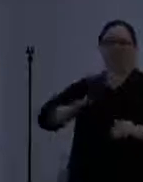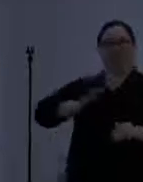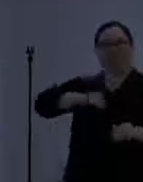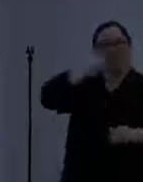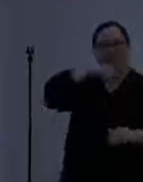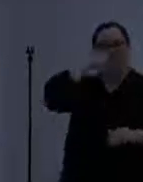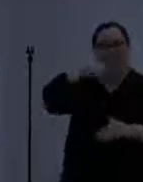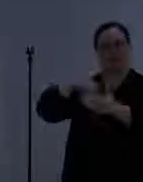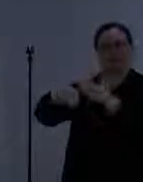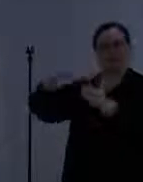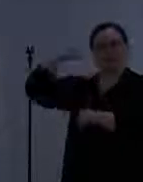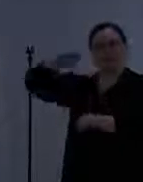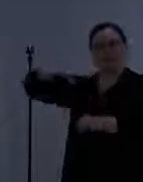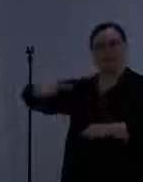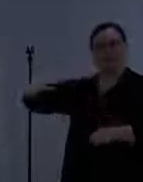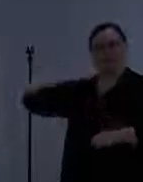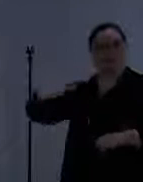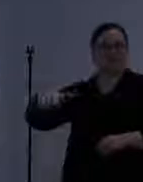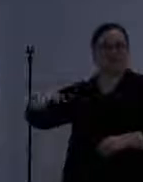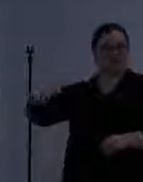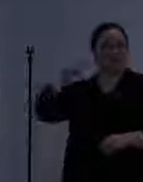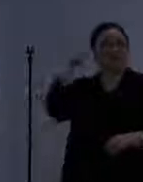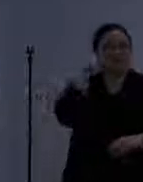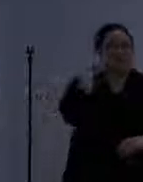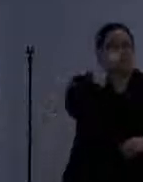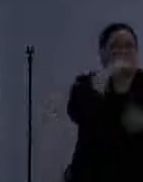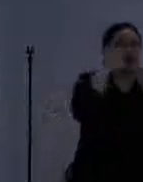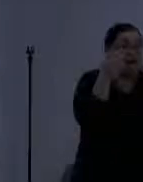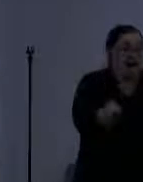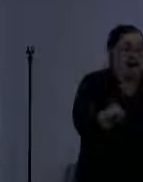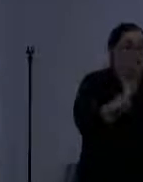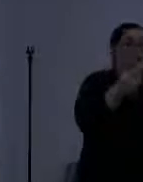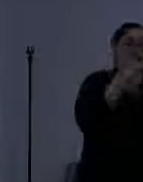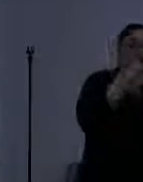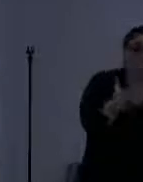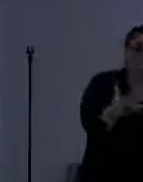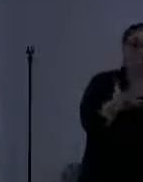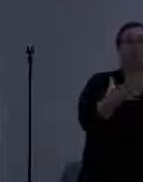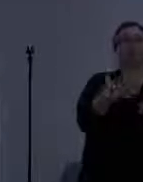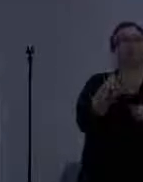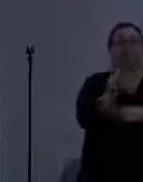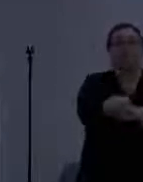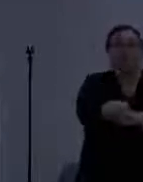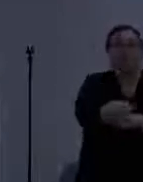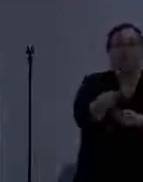that people have experienced abuse and neglect in those situations.